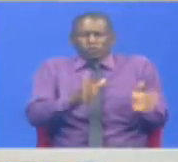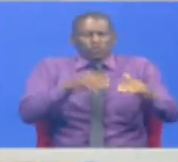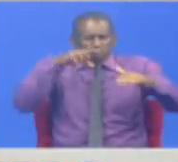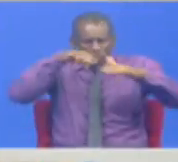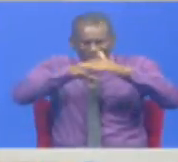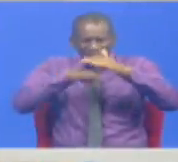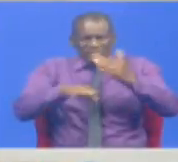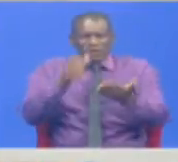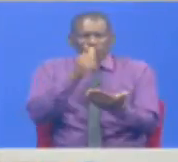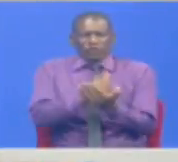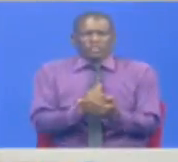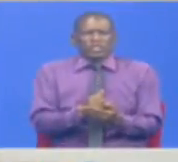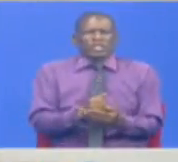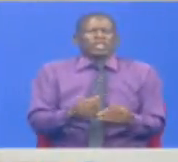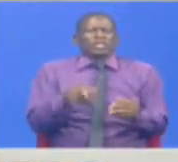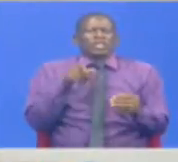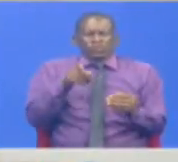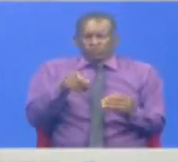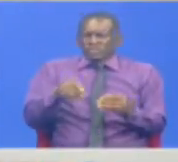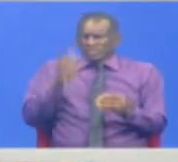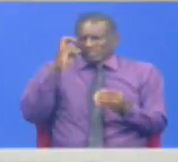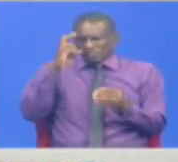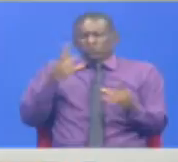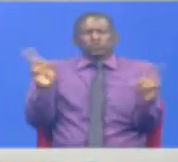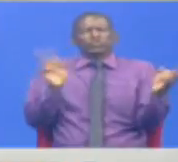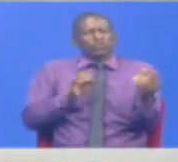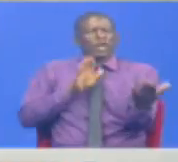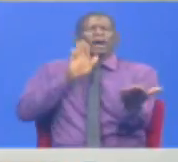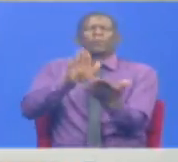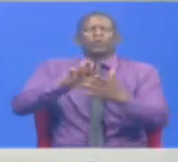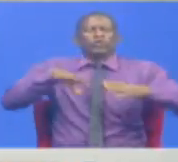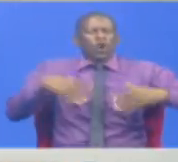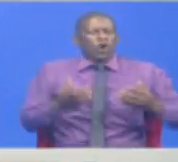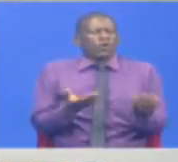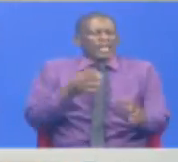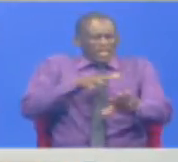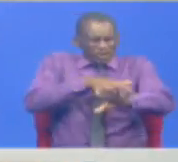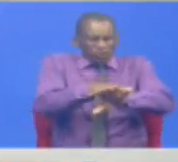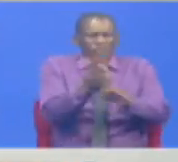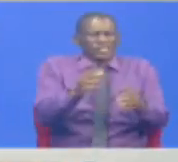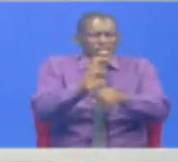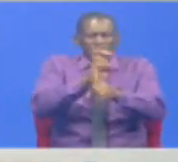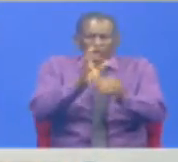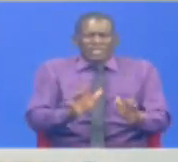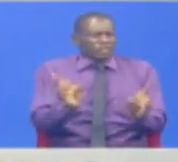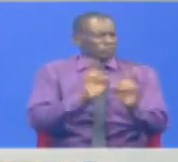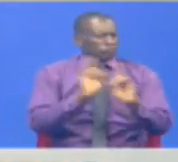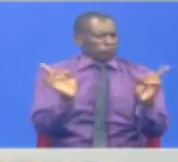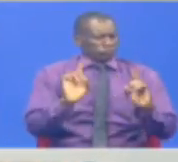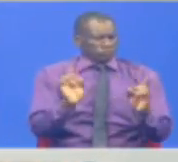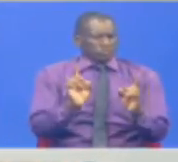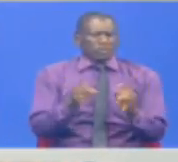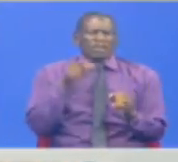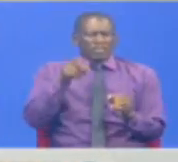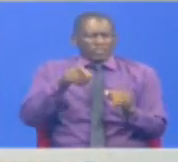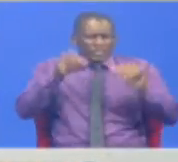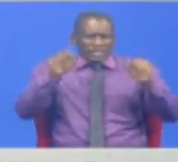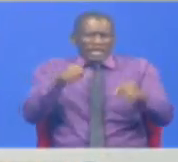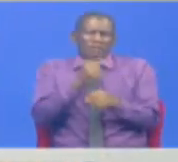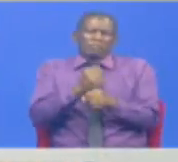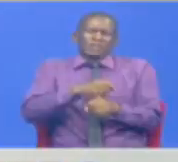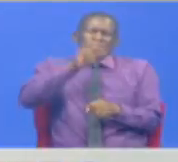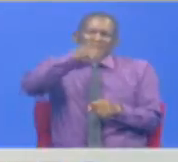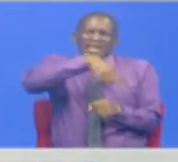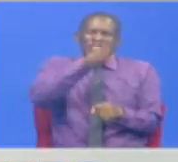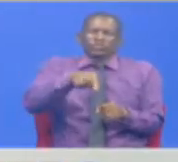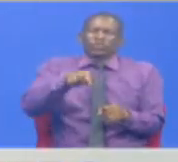make any attempt to approach or interfere with any witness in whatever form. This will lead to automatic cancellation